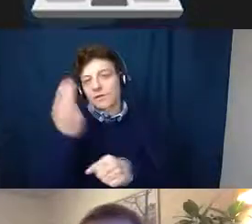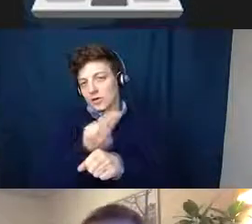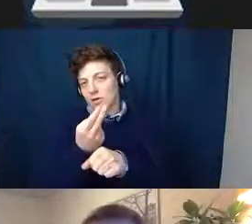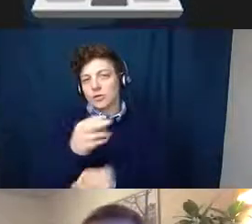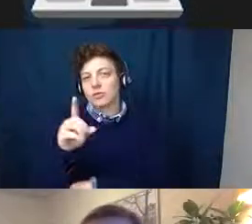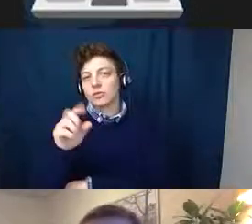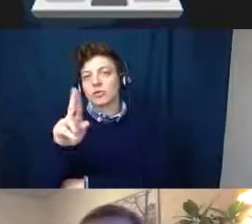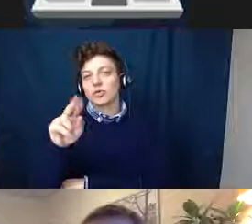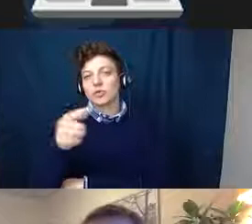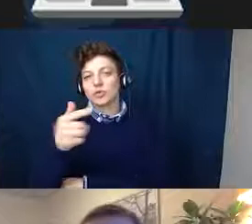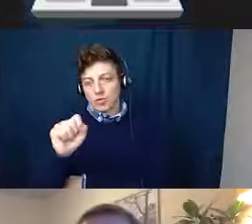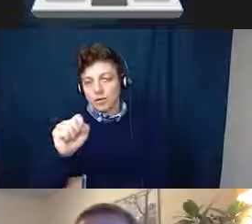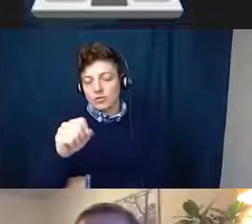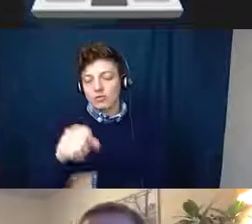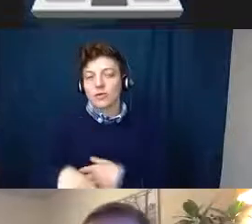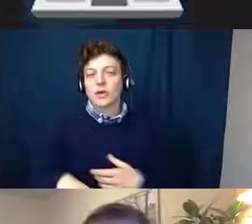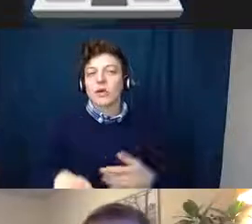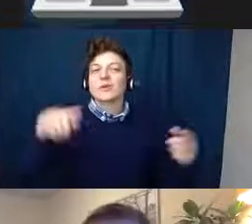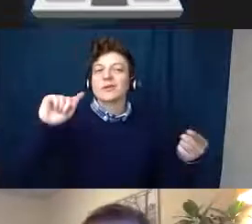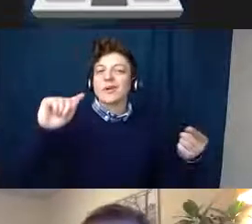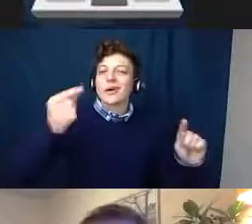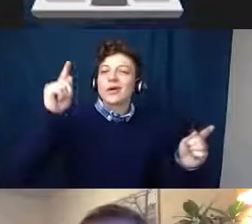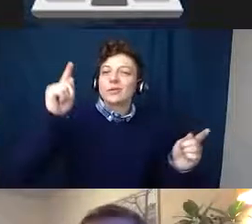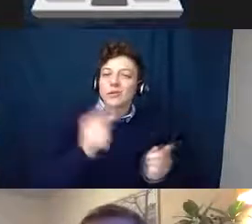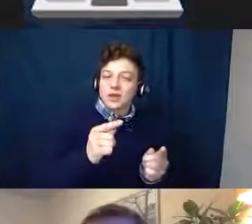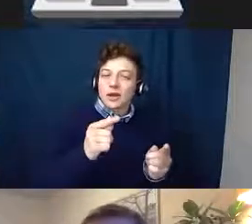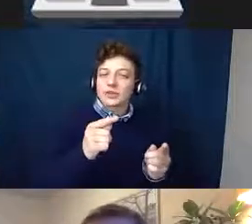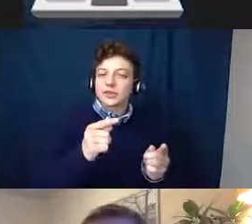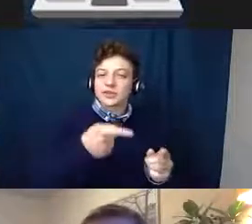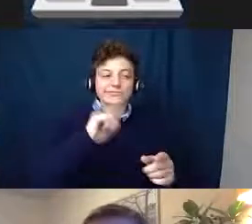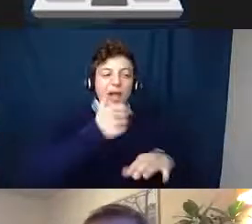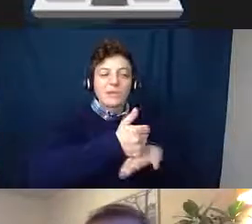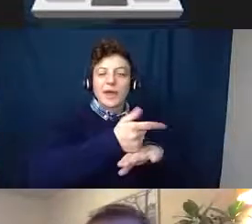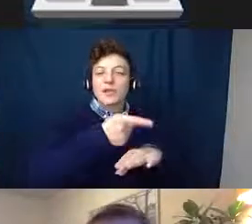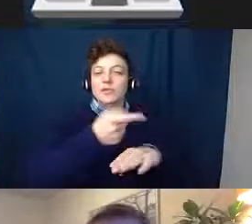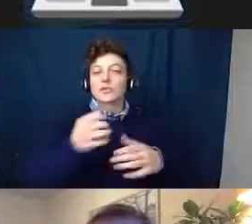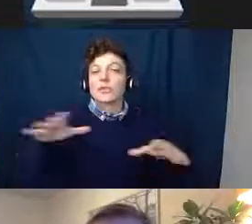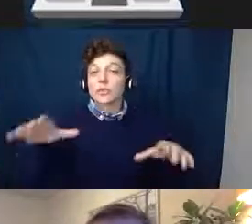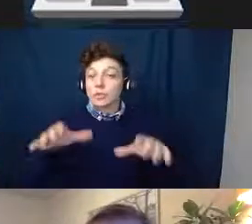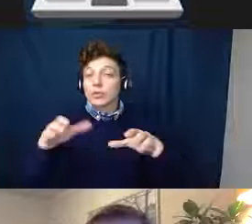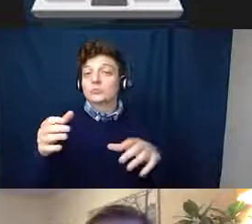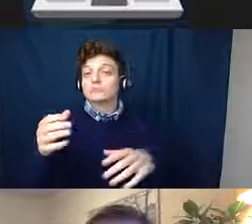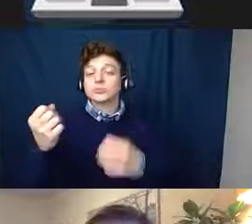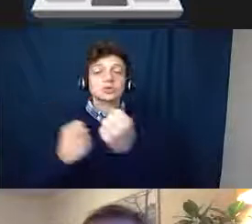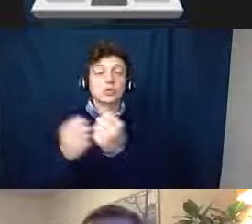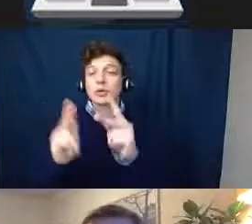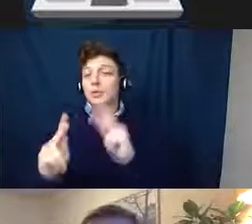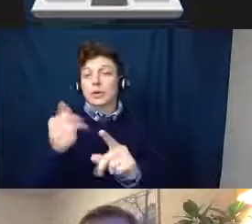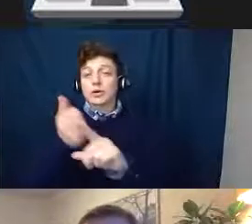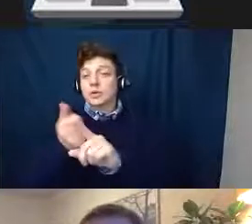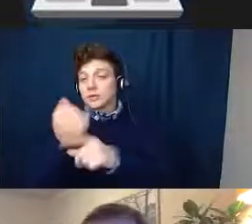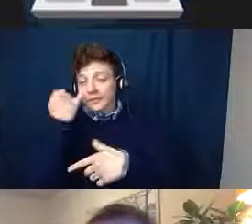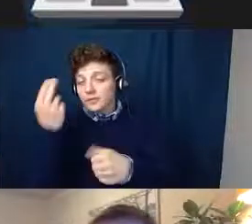harm reduction has grown out of the movement to support people who use drugs, and has really